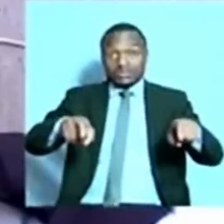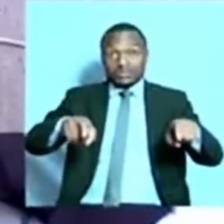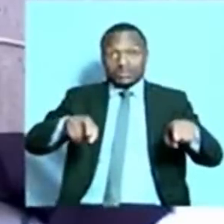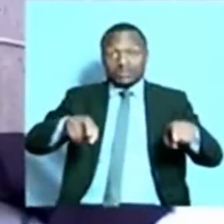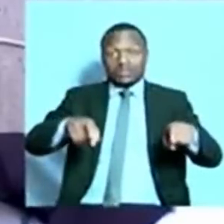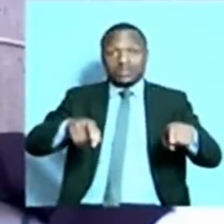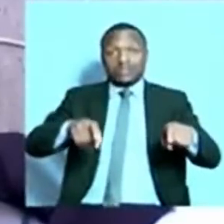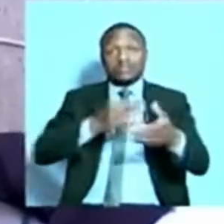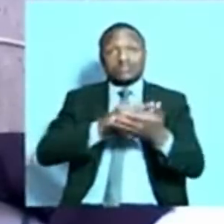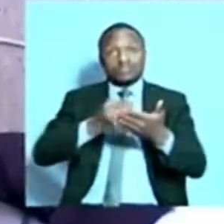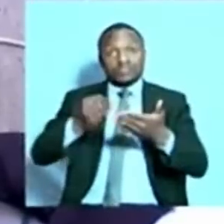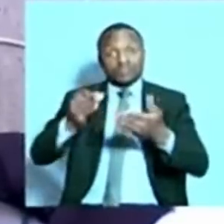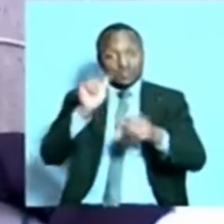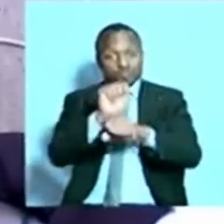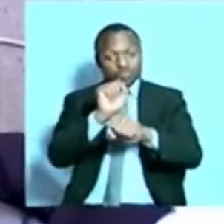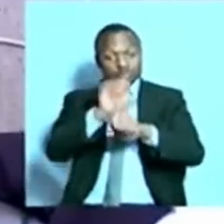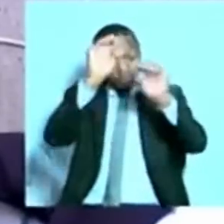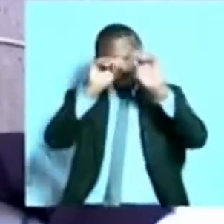shortages.